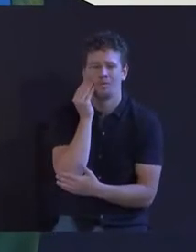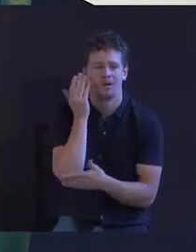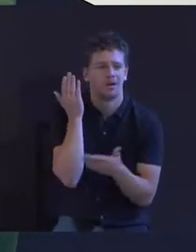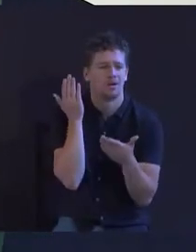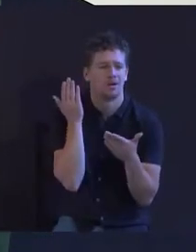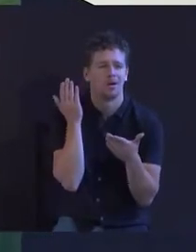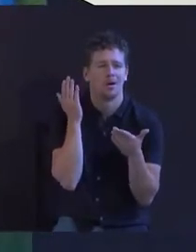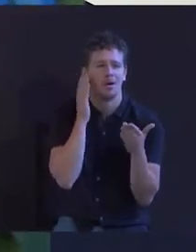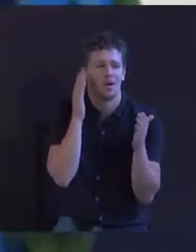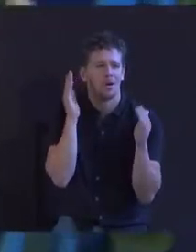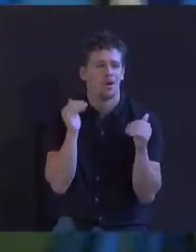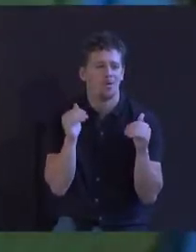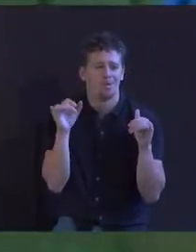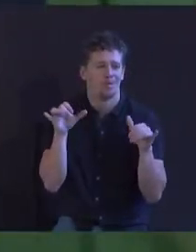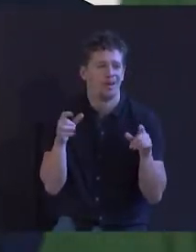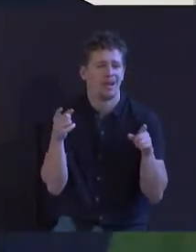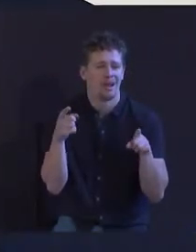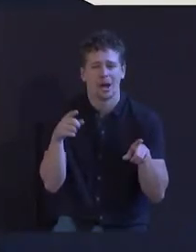Amen.